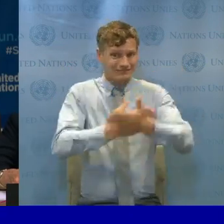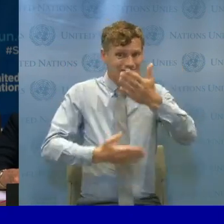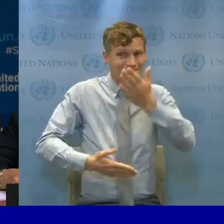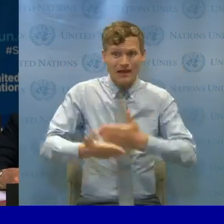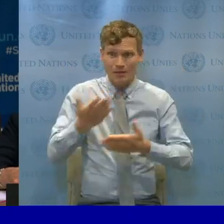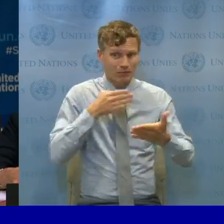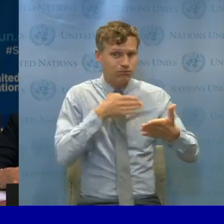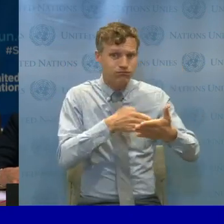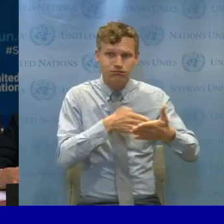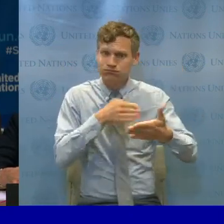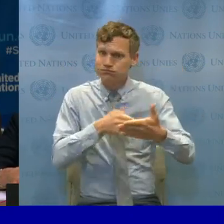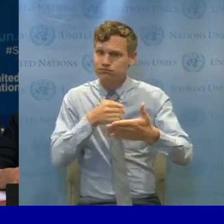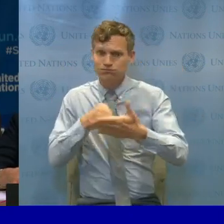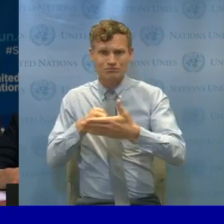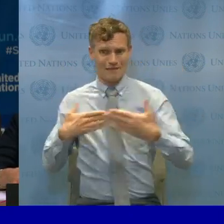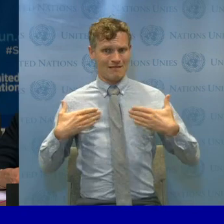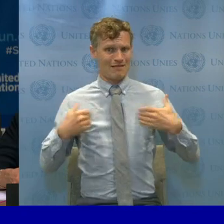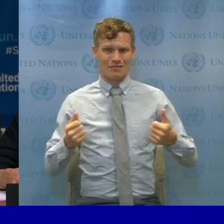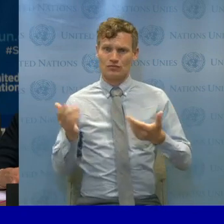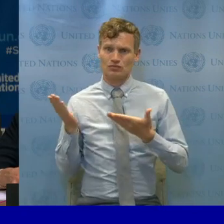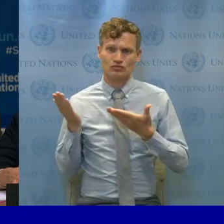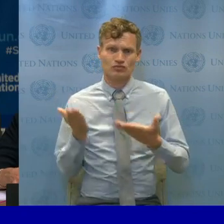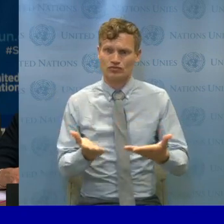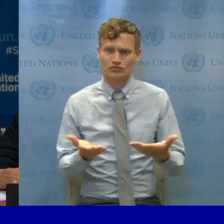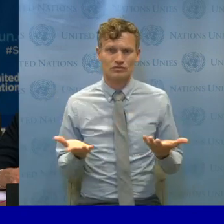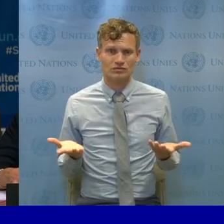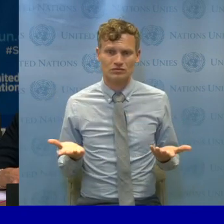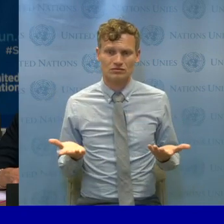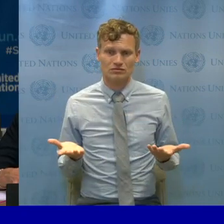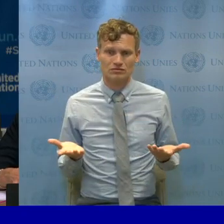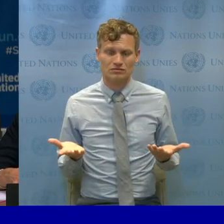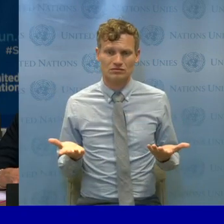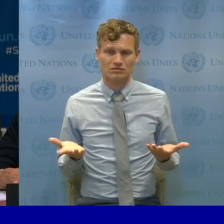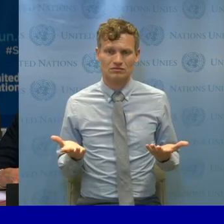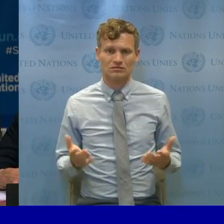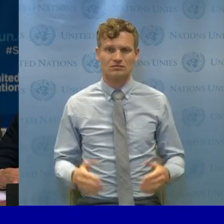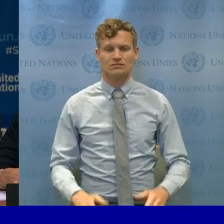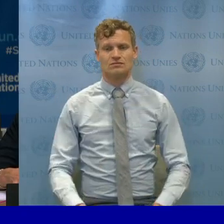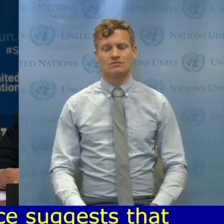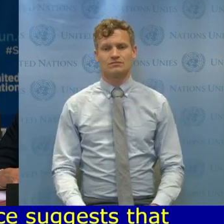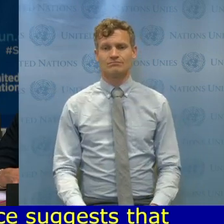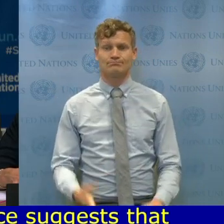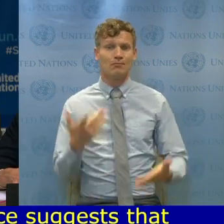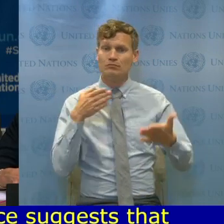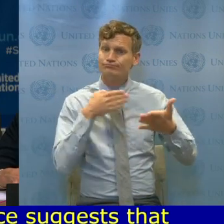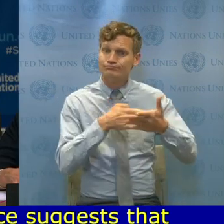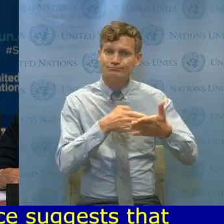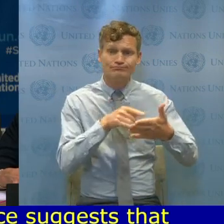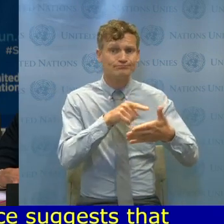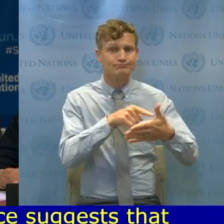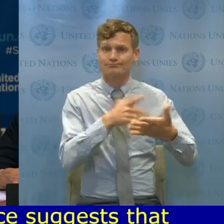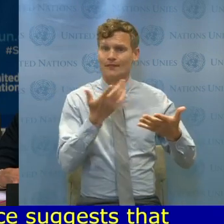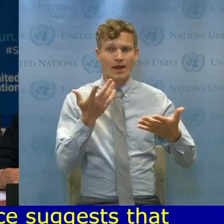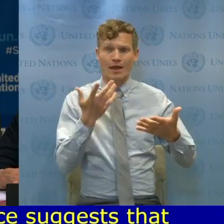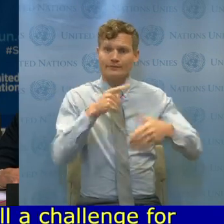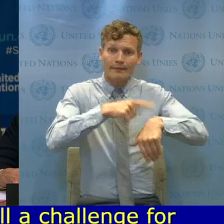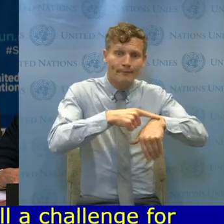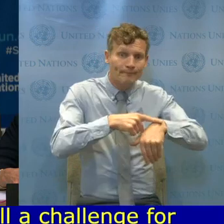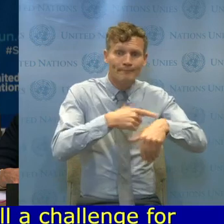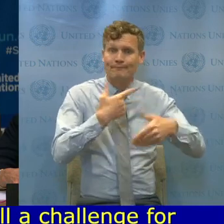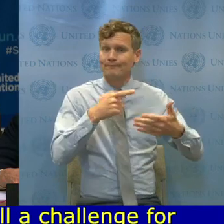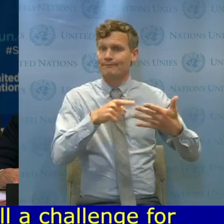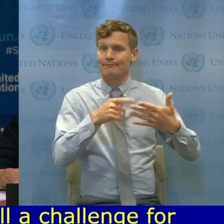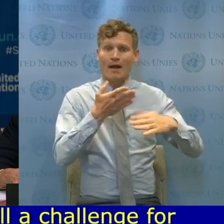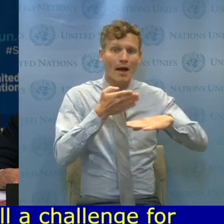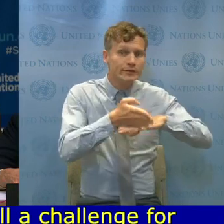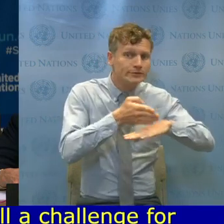challenge for persons with disabilities due to the numerous barriers for availability, accessibility, and